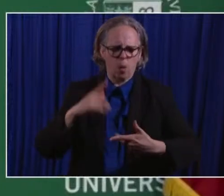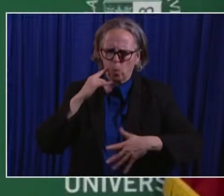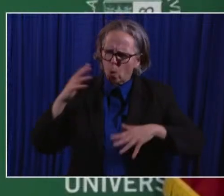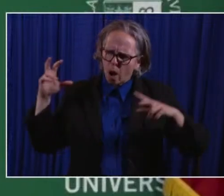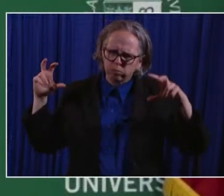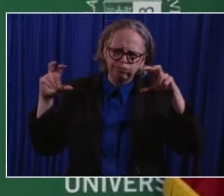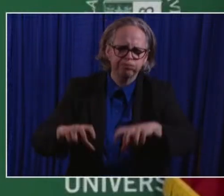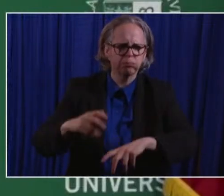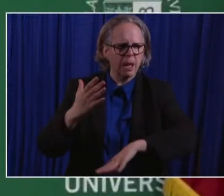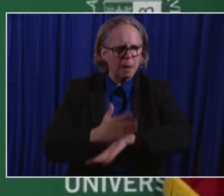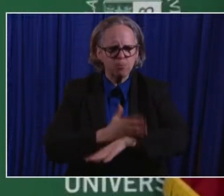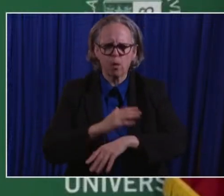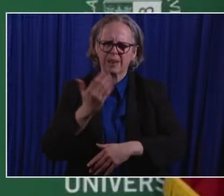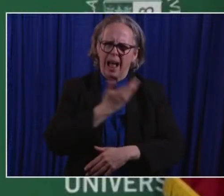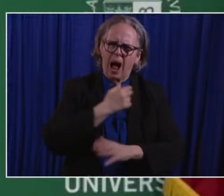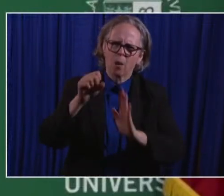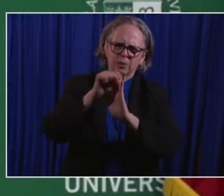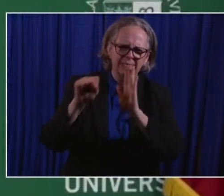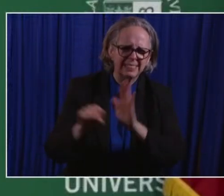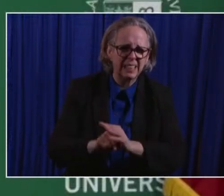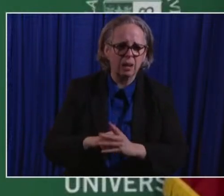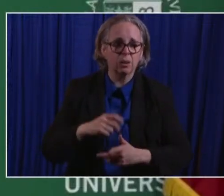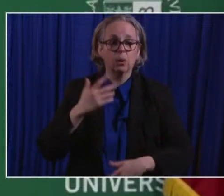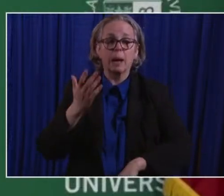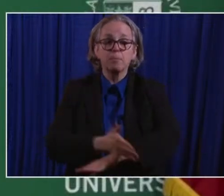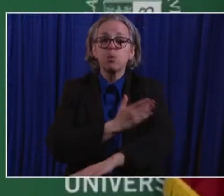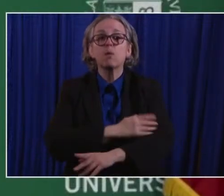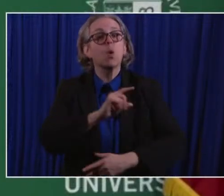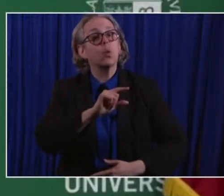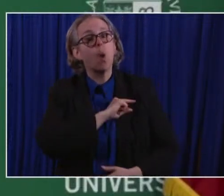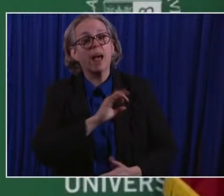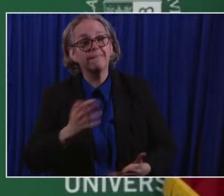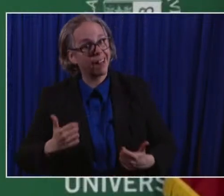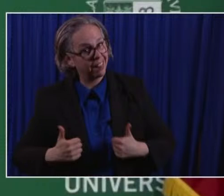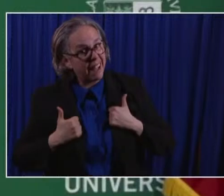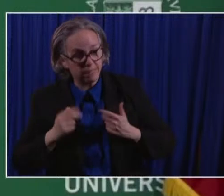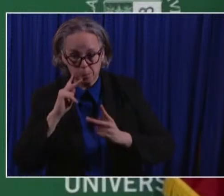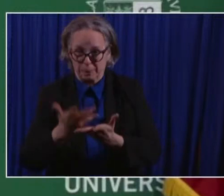make a difference, improve the quality of life, make us even more